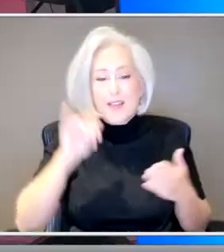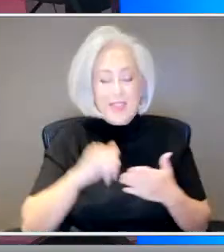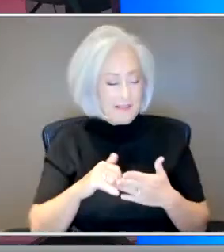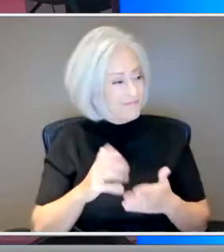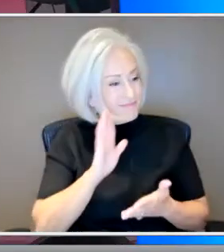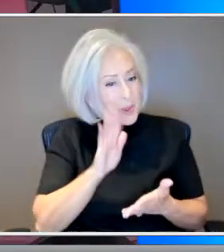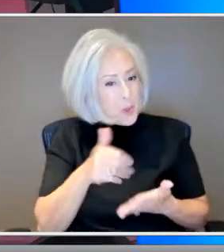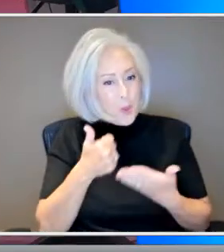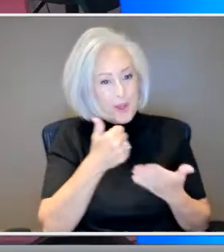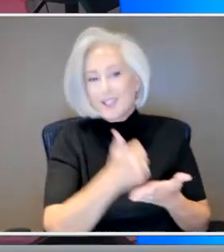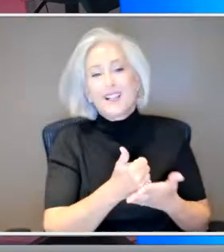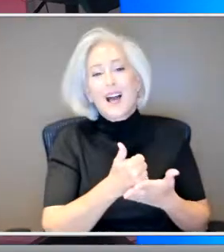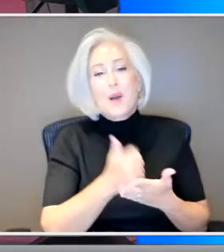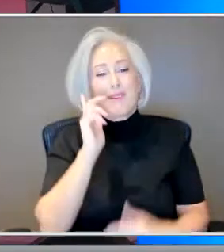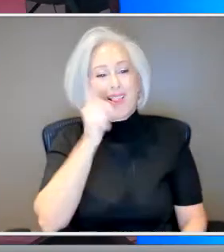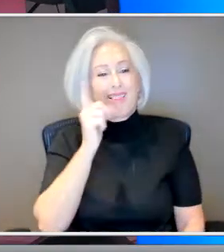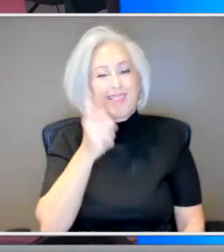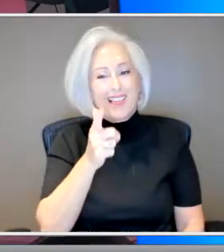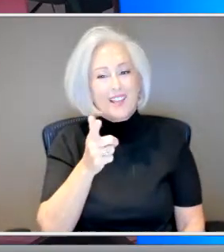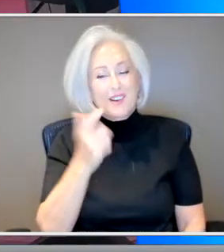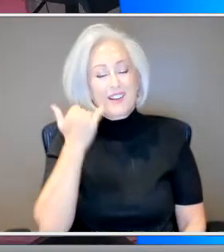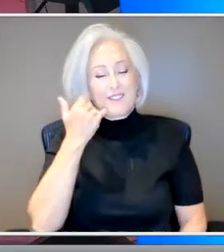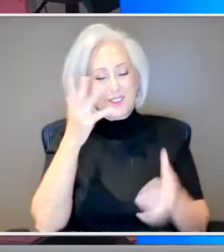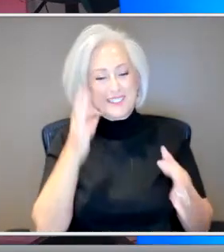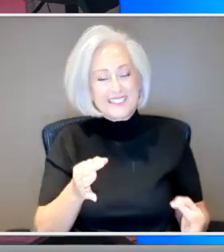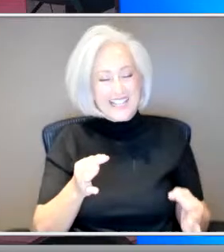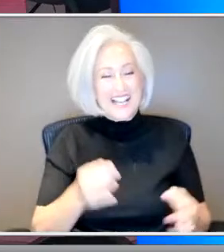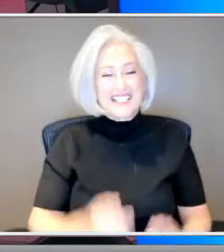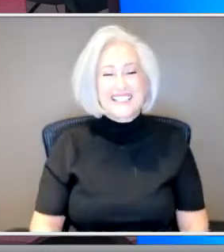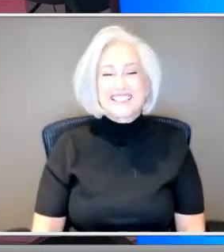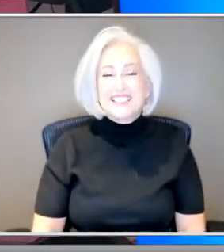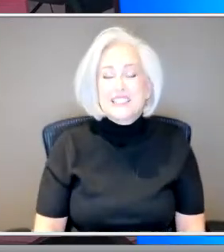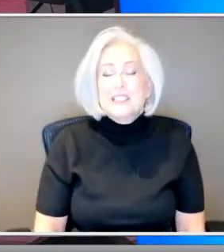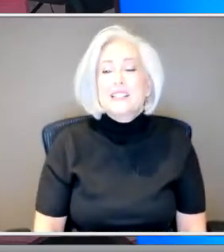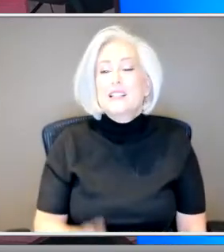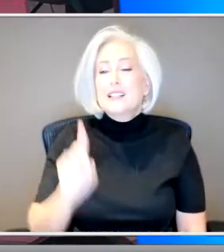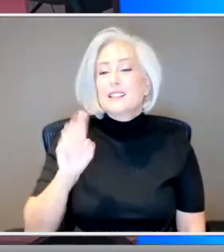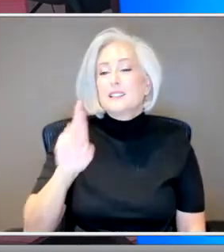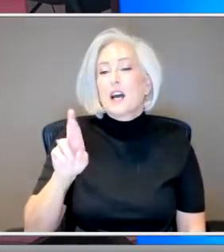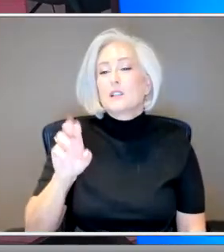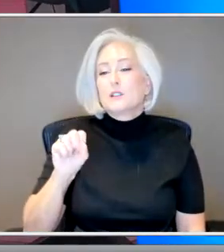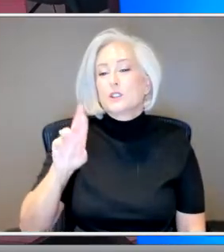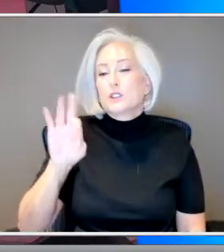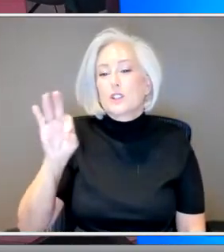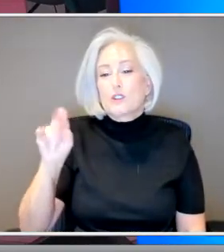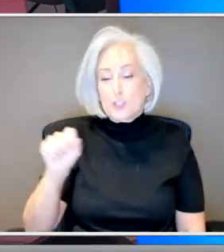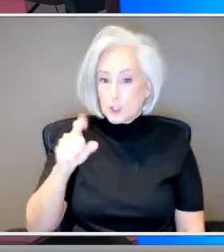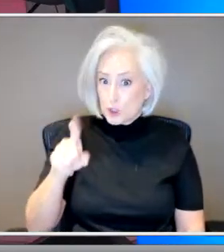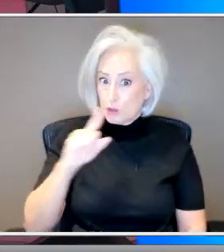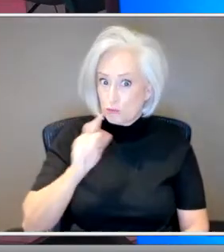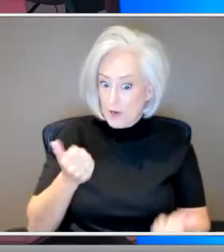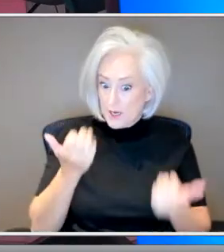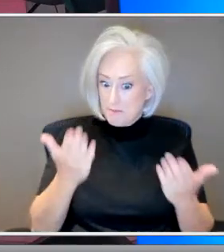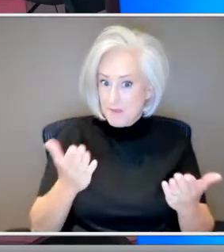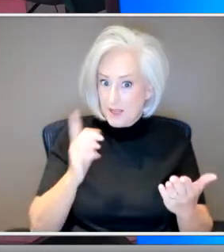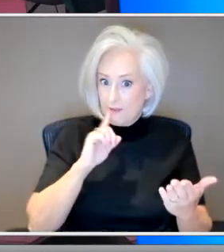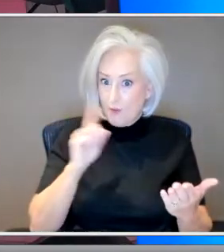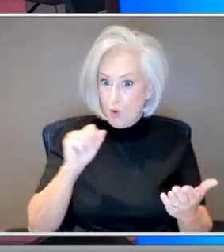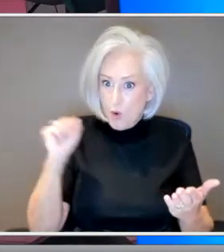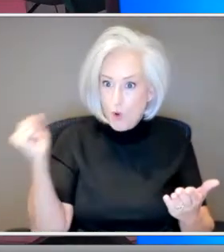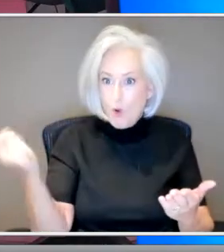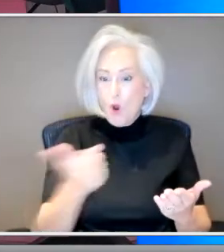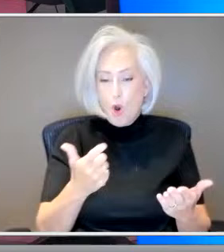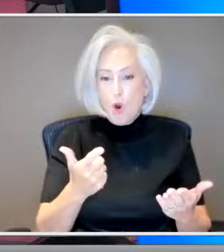yeah. If you do decide to go down that road. Sure. Dr. Surface, do you recommend genetic counseling to all your congenital